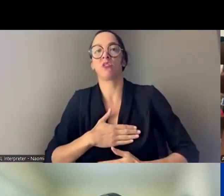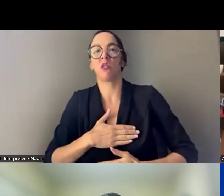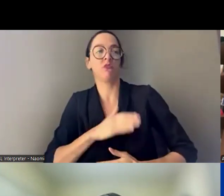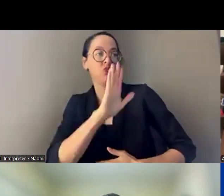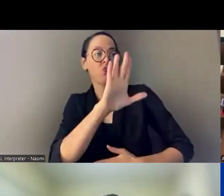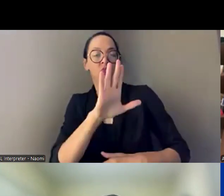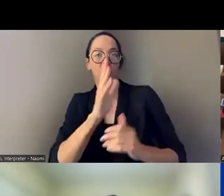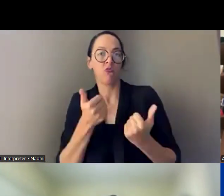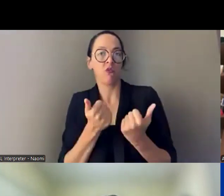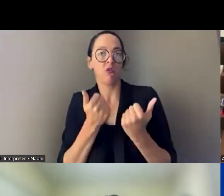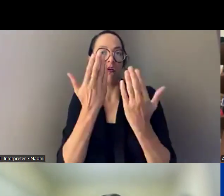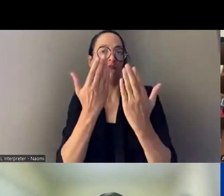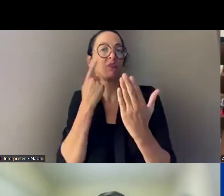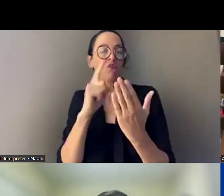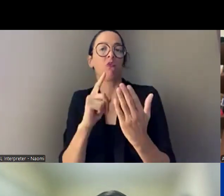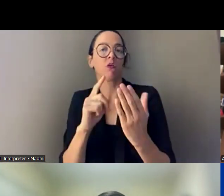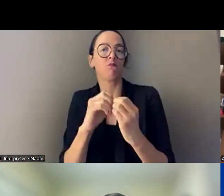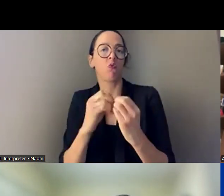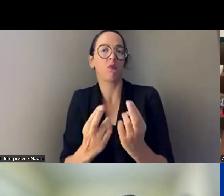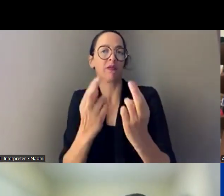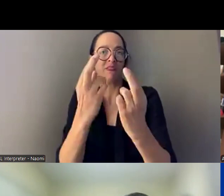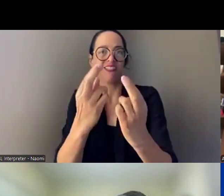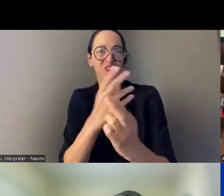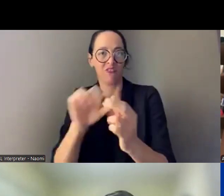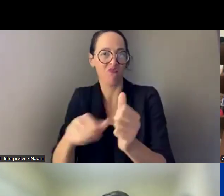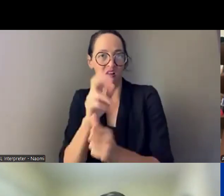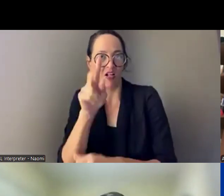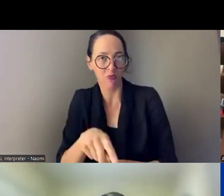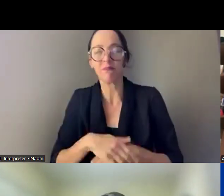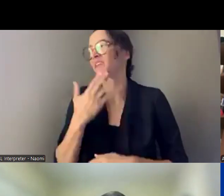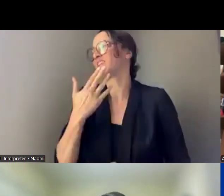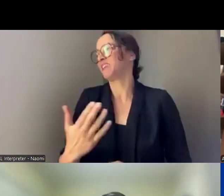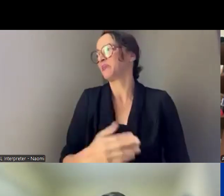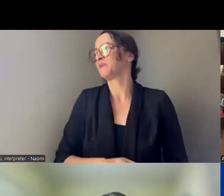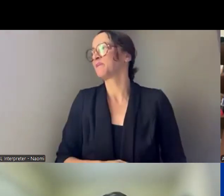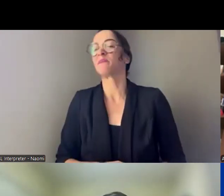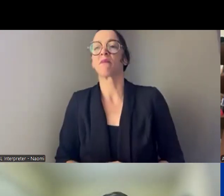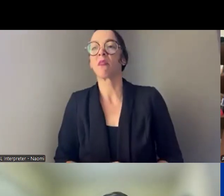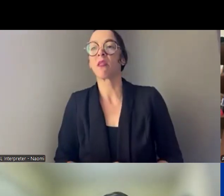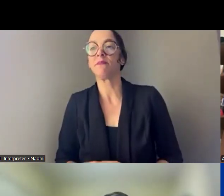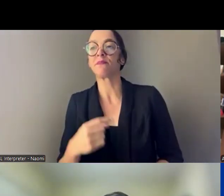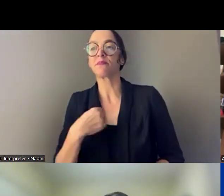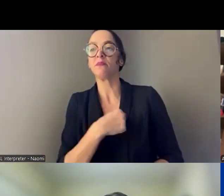up on it. Thank you, Sarah. We've been doing a lot of work in the subcommittee with